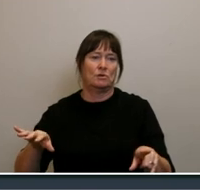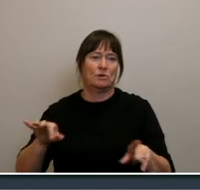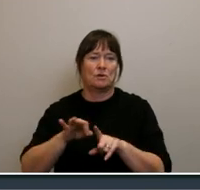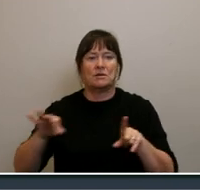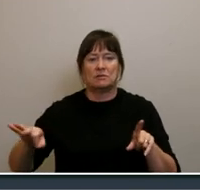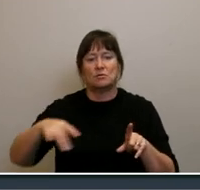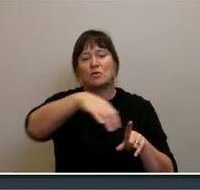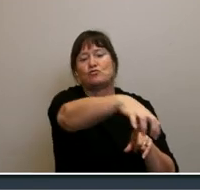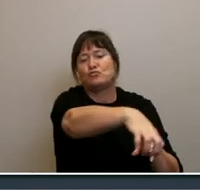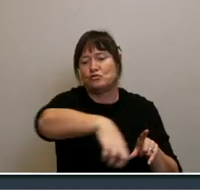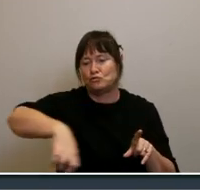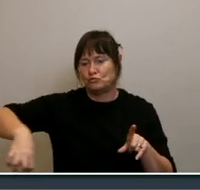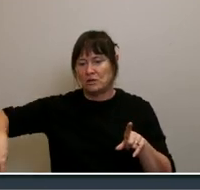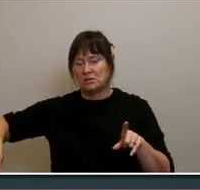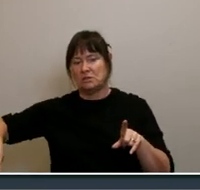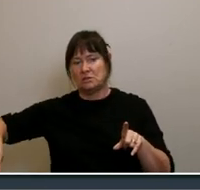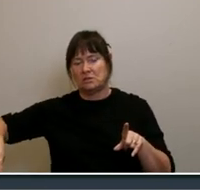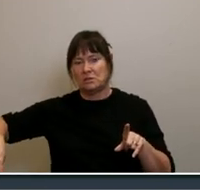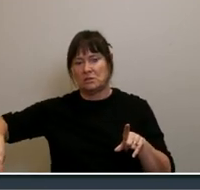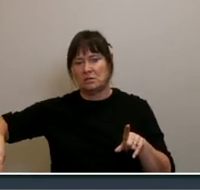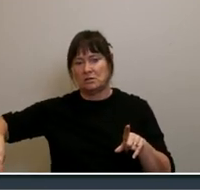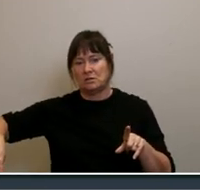Geopodes 5, which